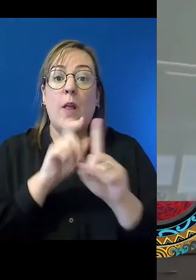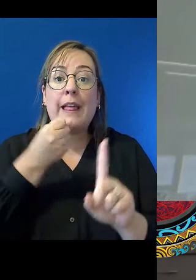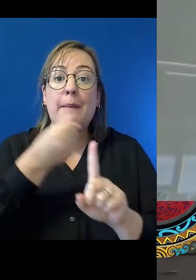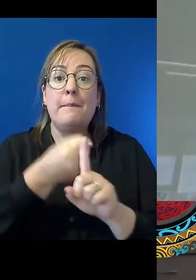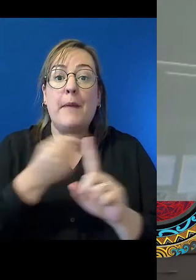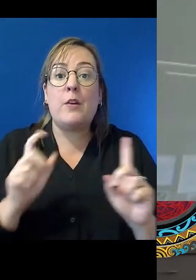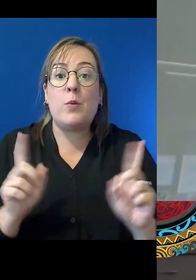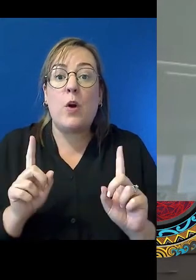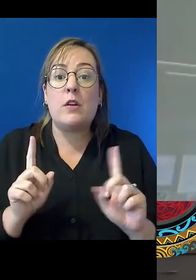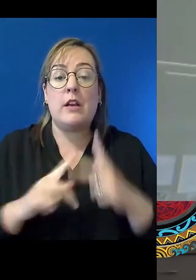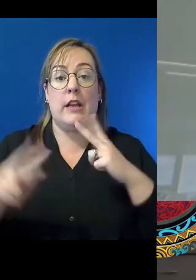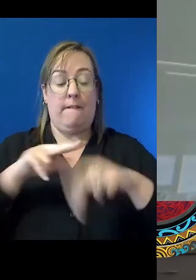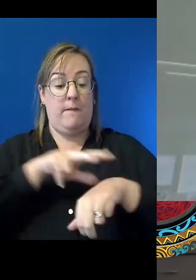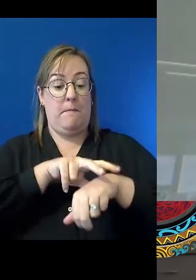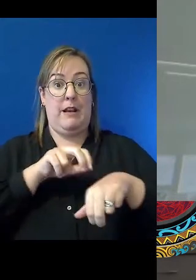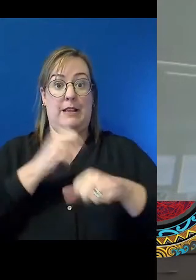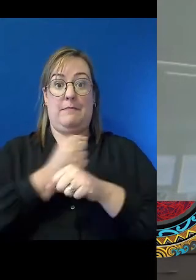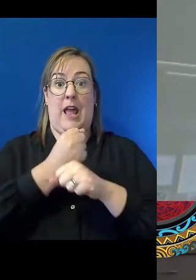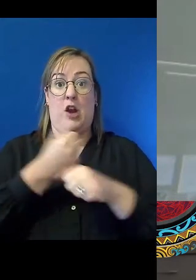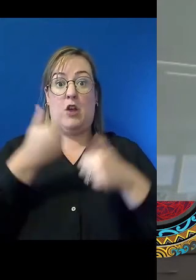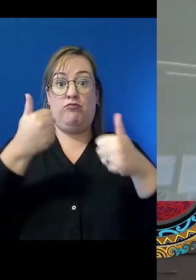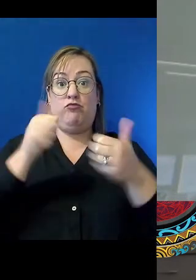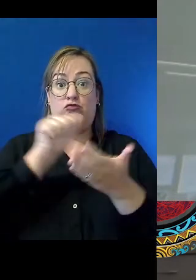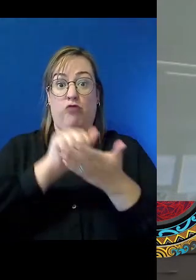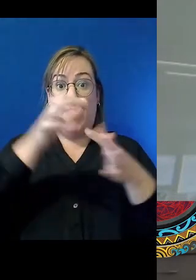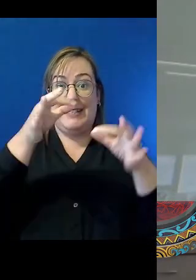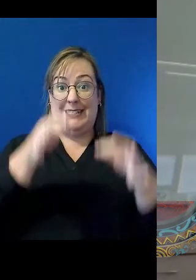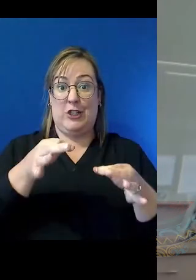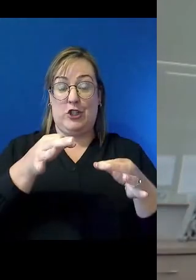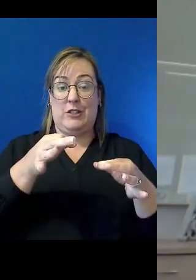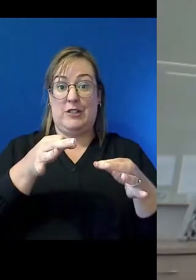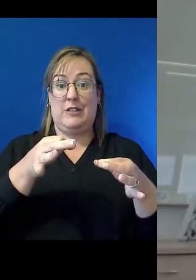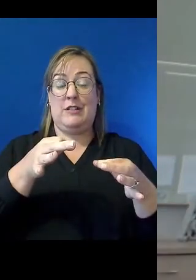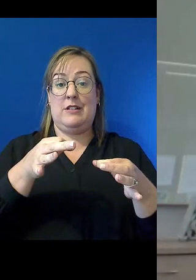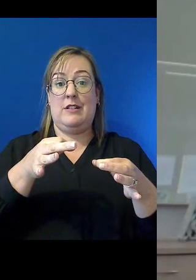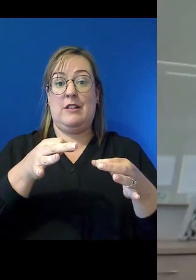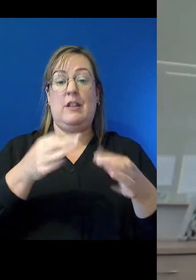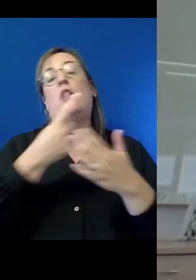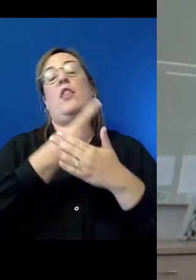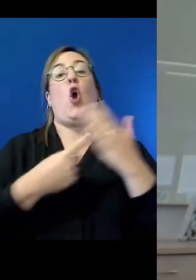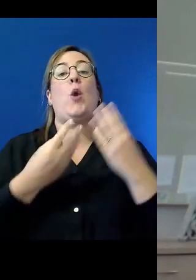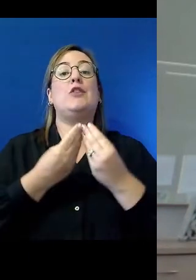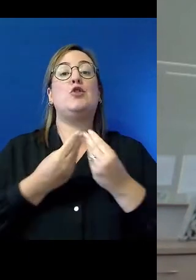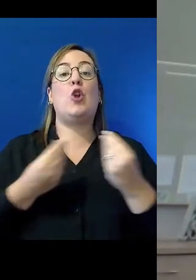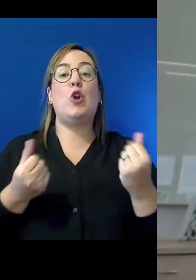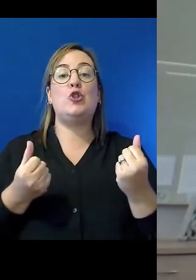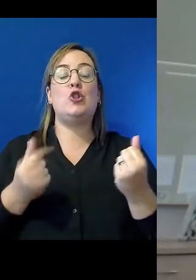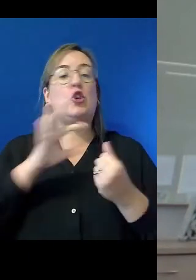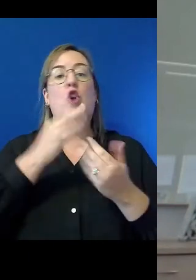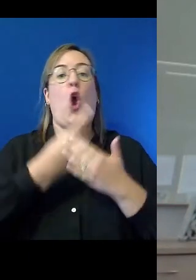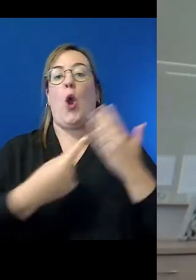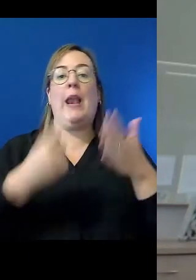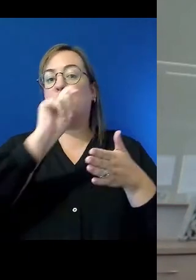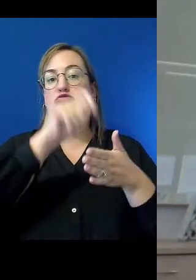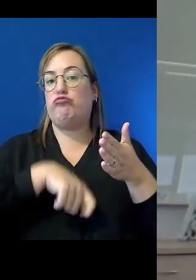made better decisions at the front end, then those people, the only solutions wouldn't be just prosecution. So